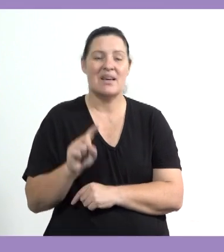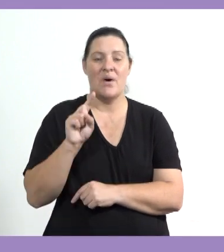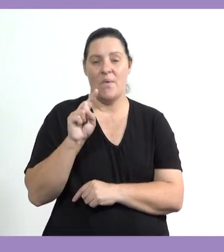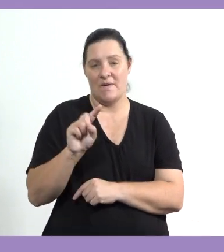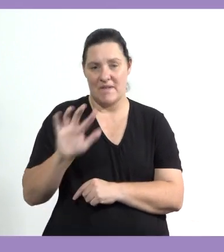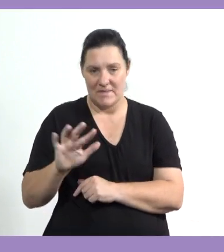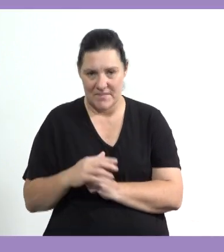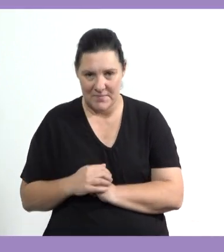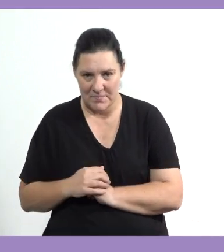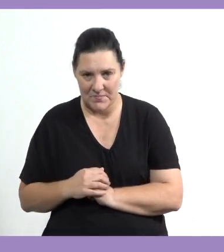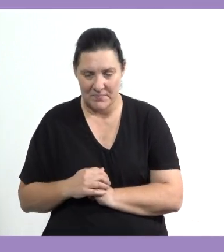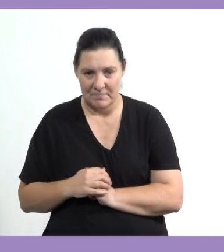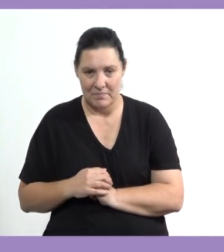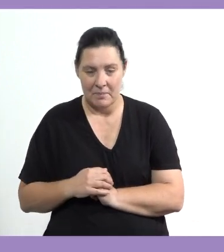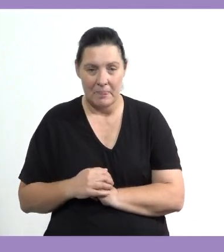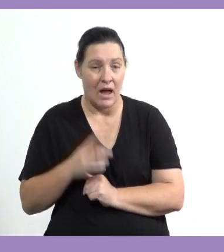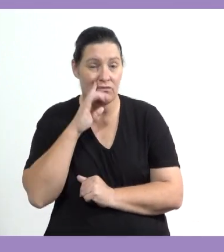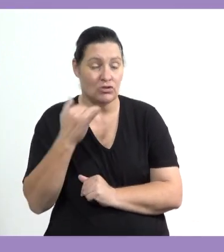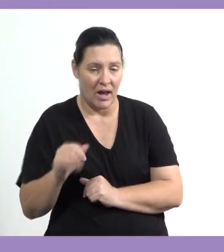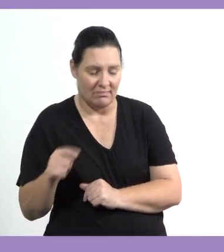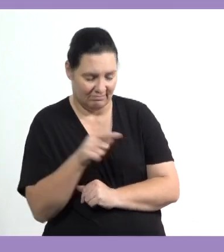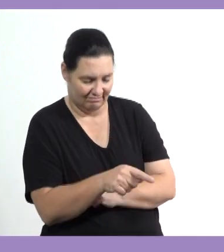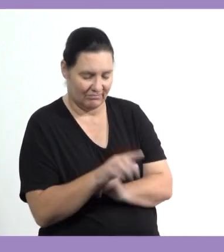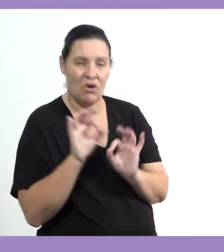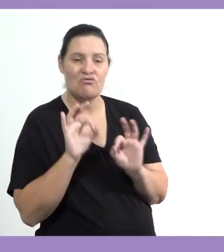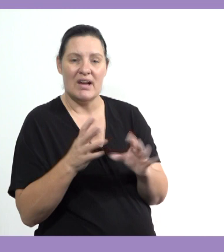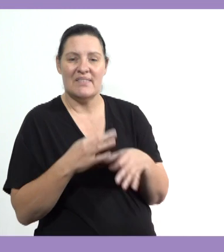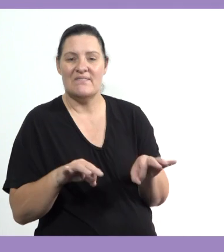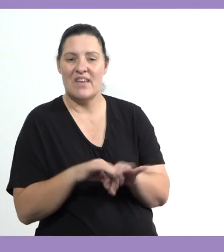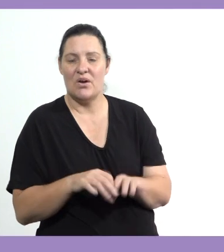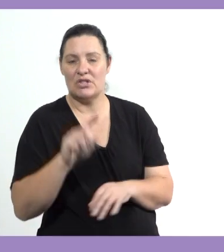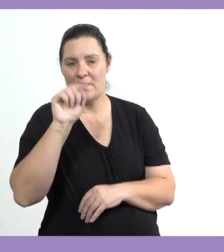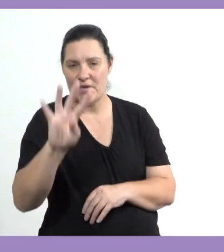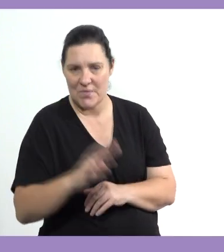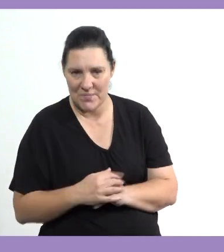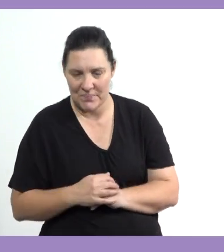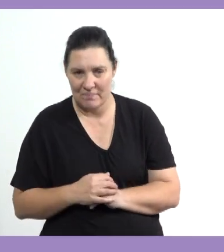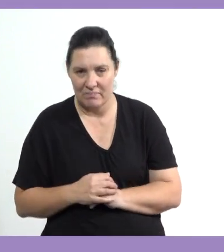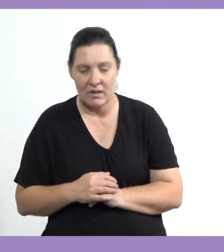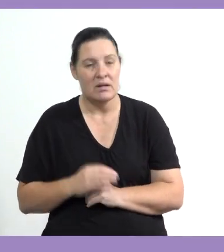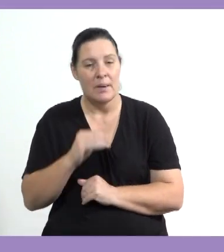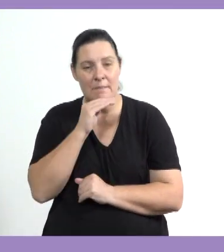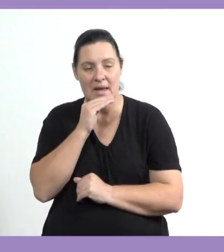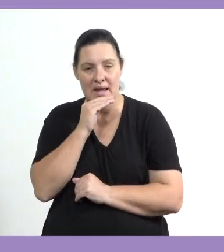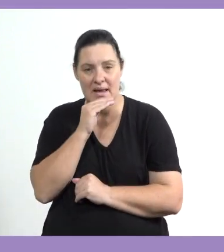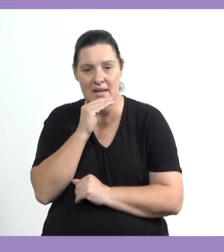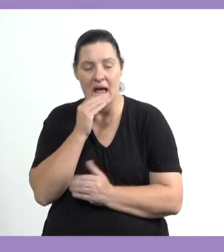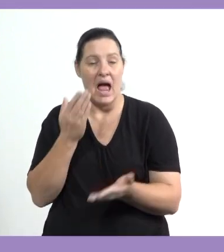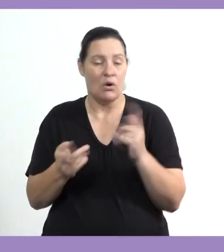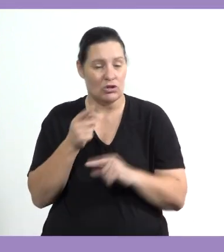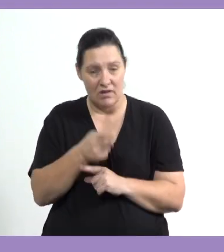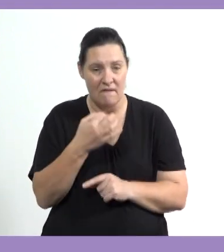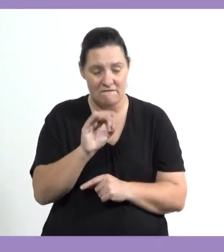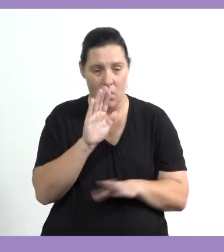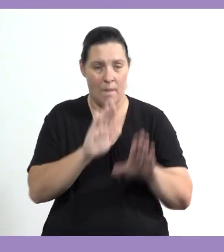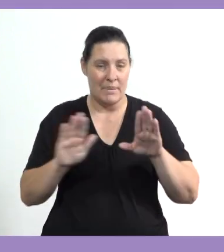minus 1 is going to give us 15. And if you check, that is the value of our fourth term. So it means that the algebraic